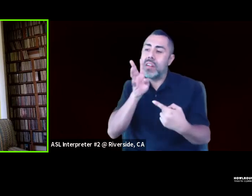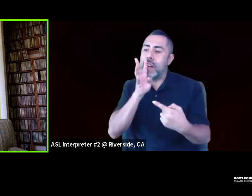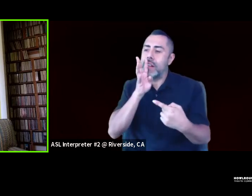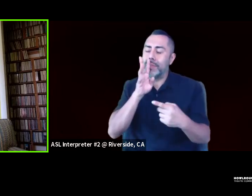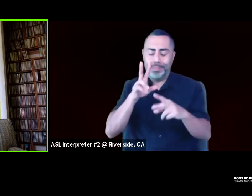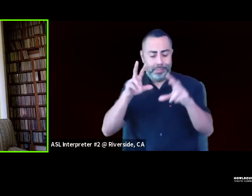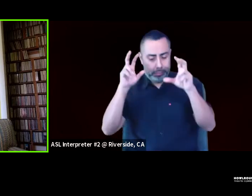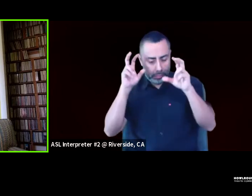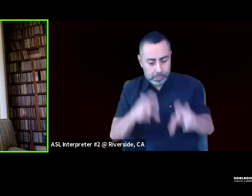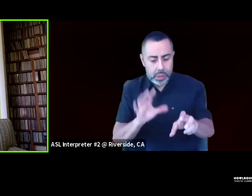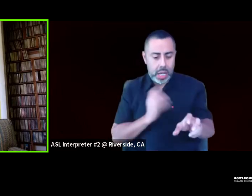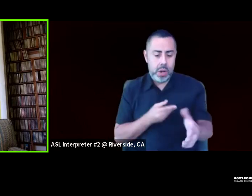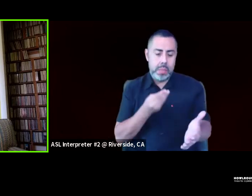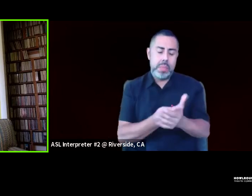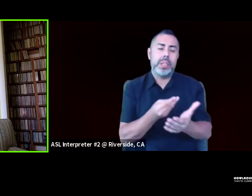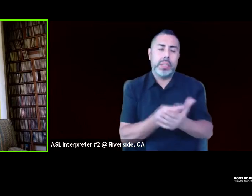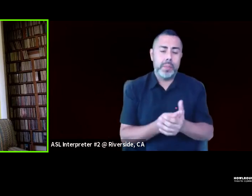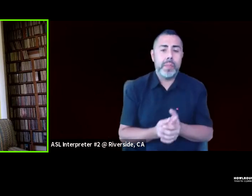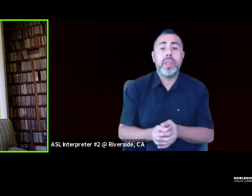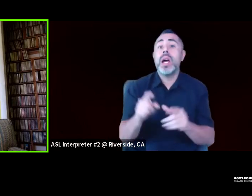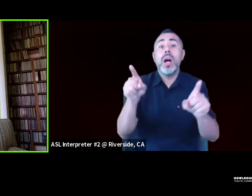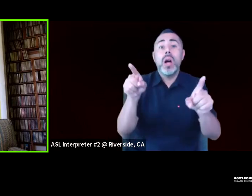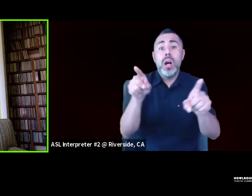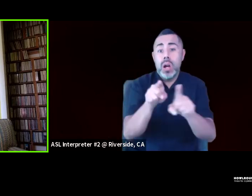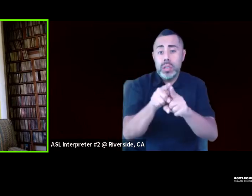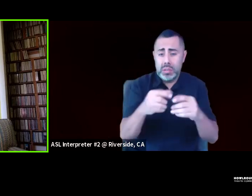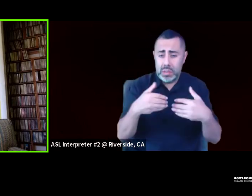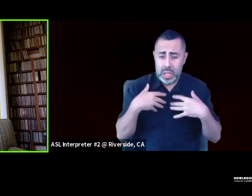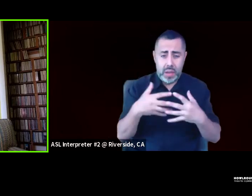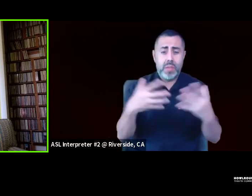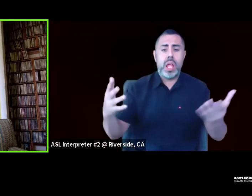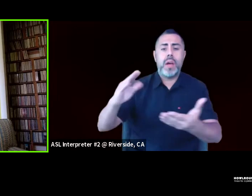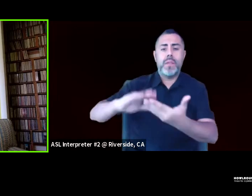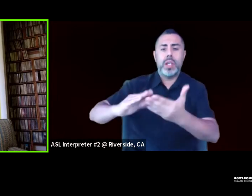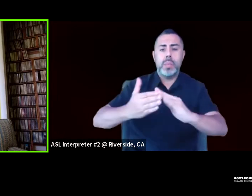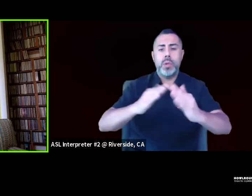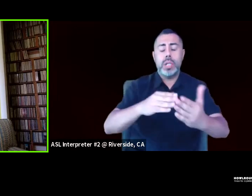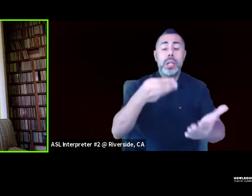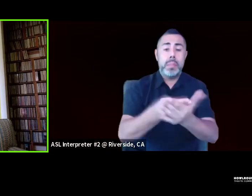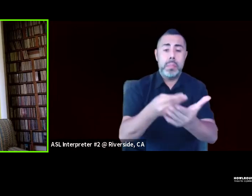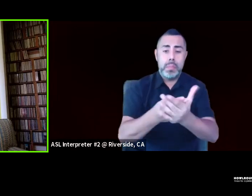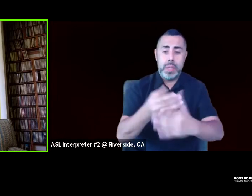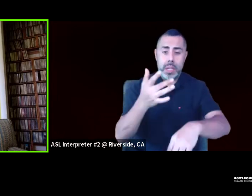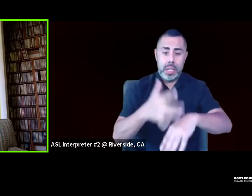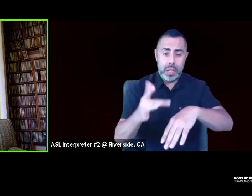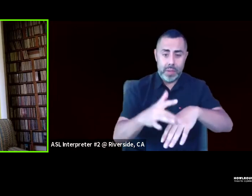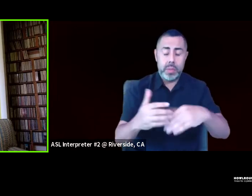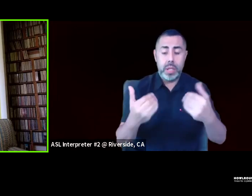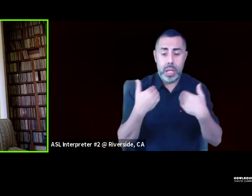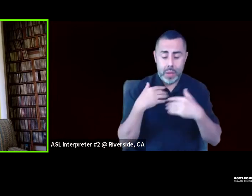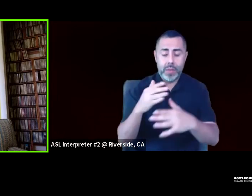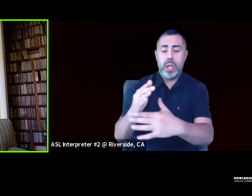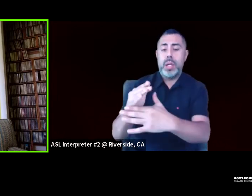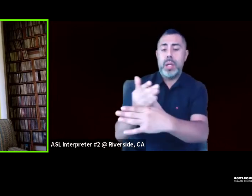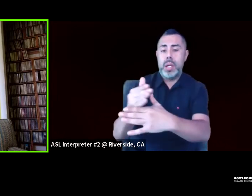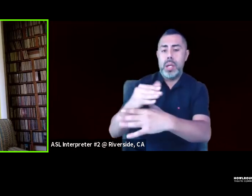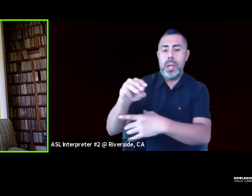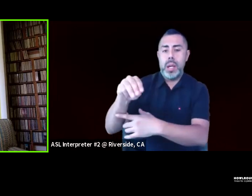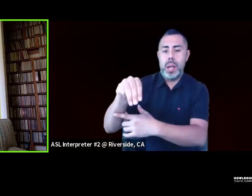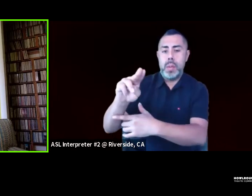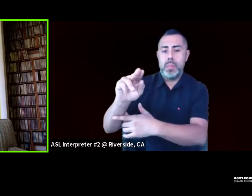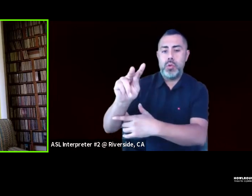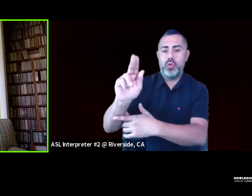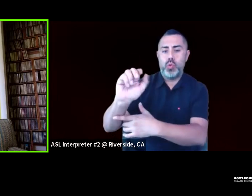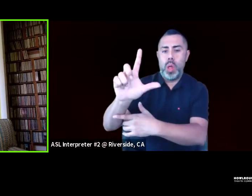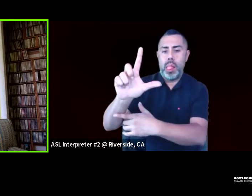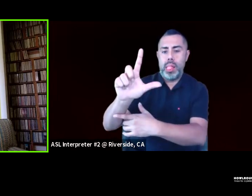There are also a bunch of community funds and mutual aid maps being set up in response to this